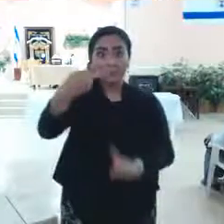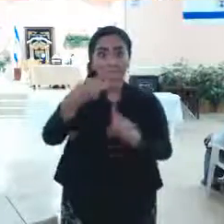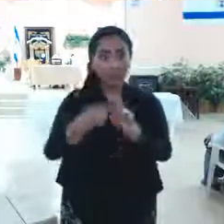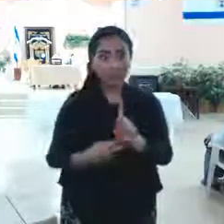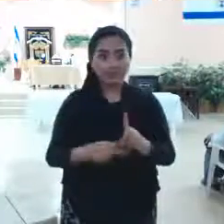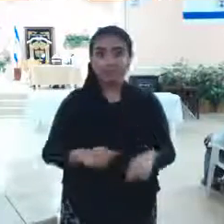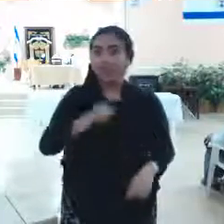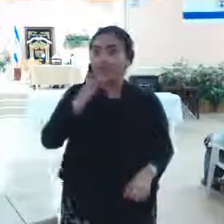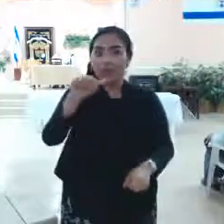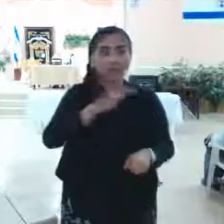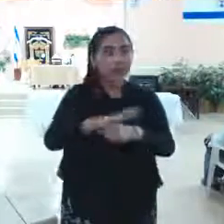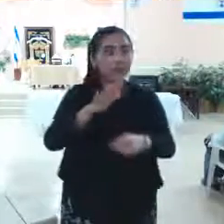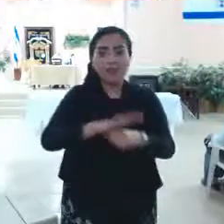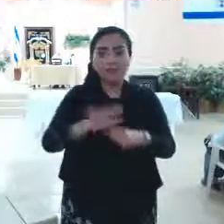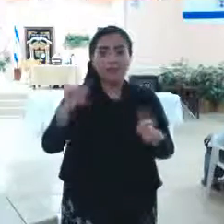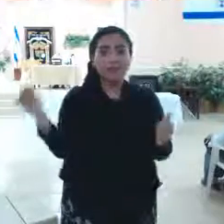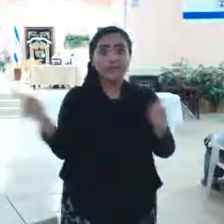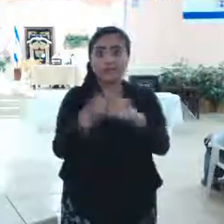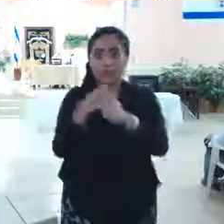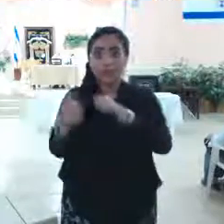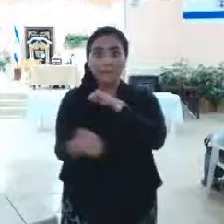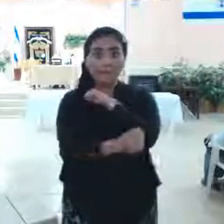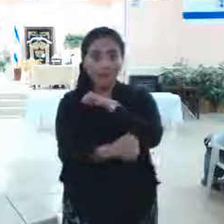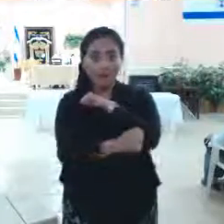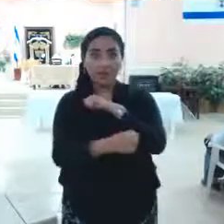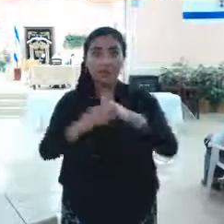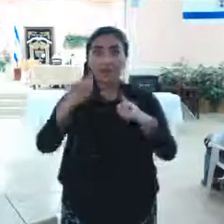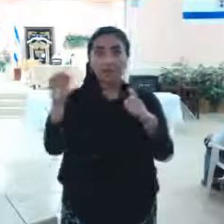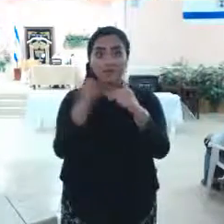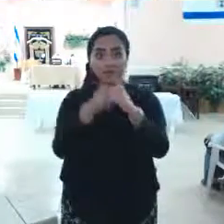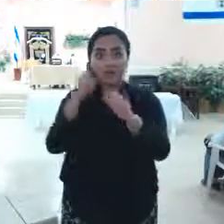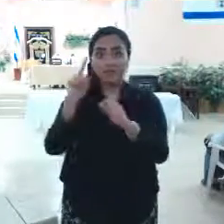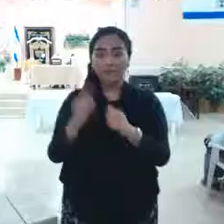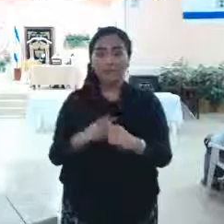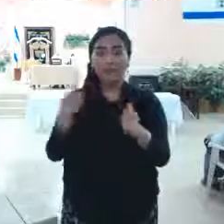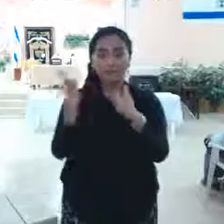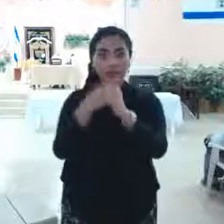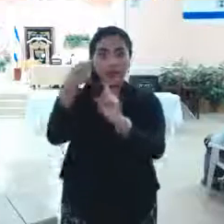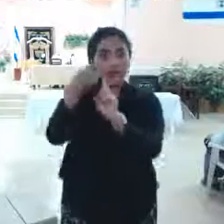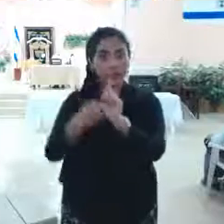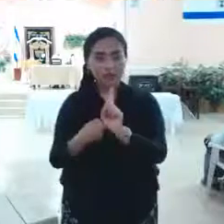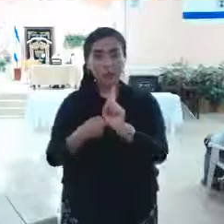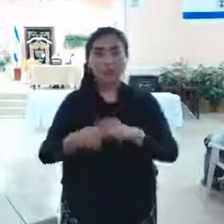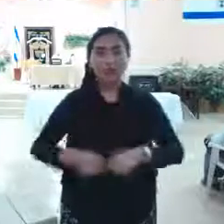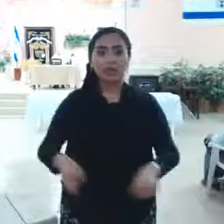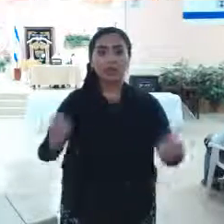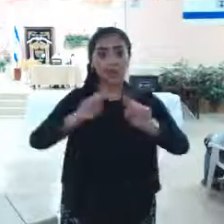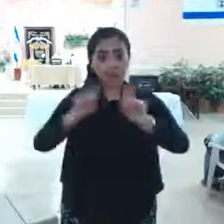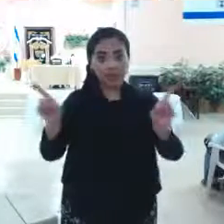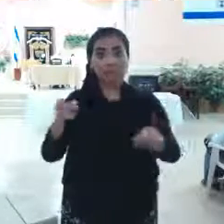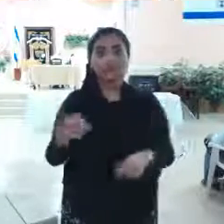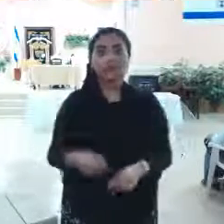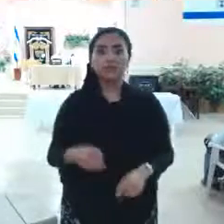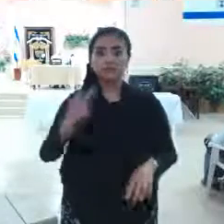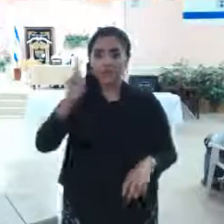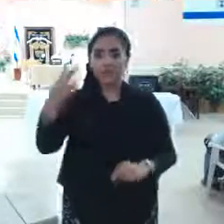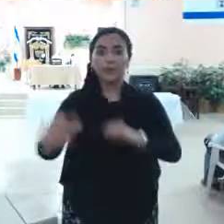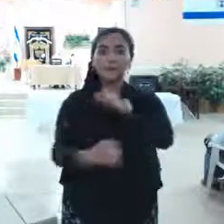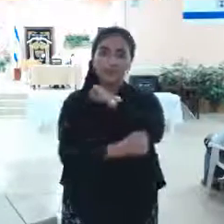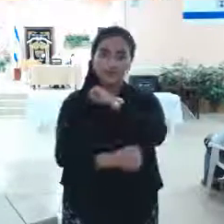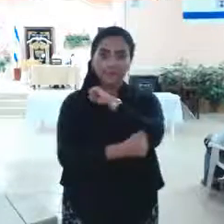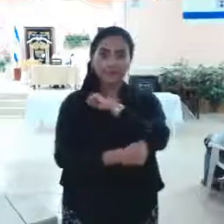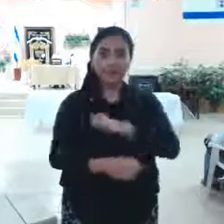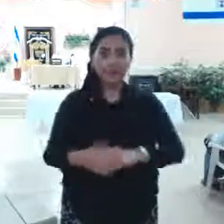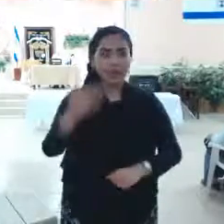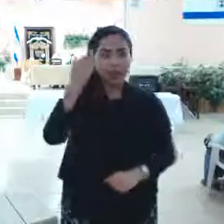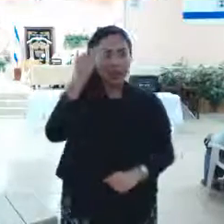that in the No les dio second tiempo month, de they tomar didn't have the Pesach time to take a en el Pesach primer mes, in the en el first primer mes, month. sino tomaron Pesach But they took a Sheni, Pesach Sheni,